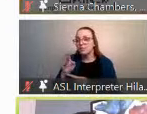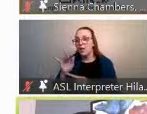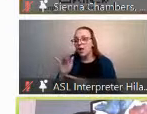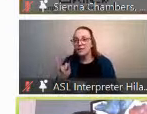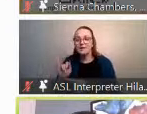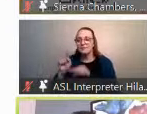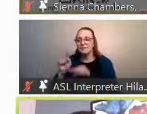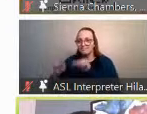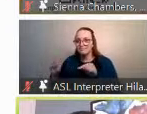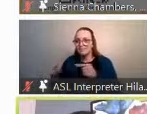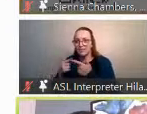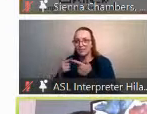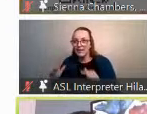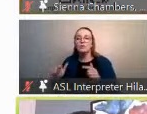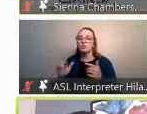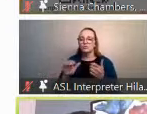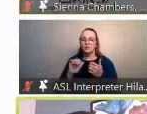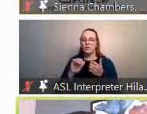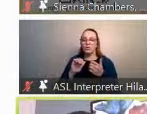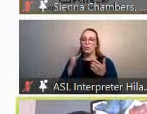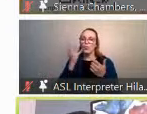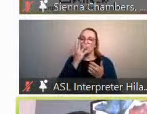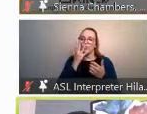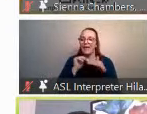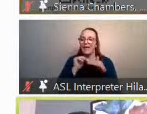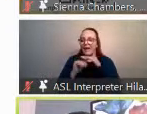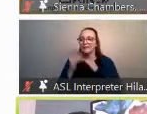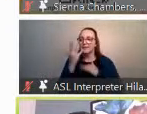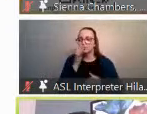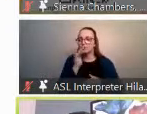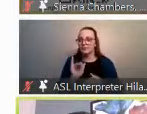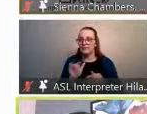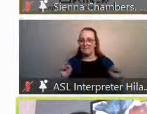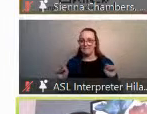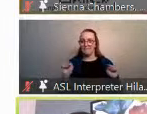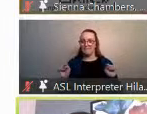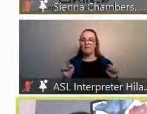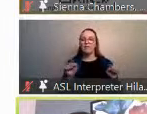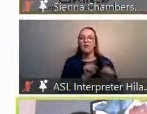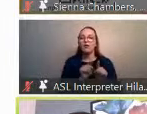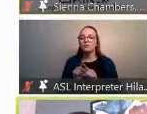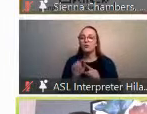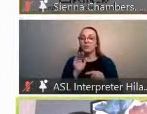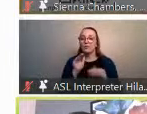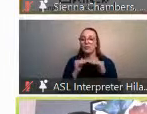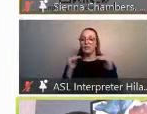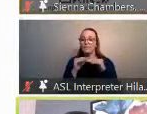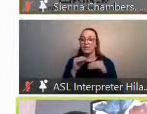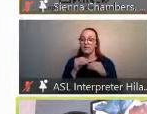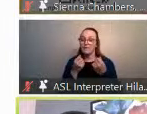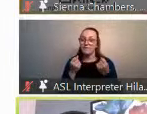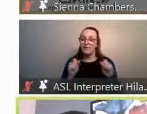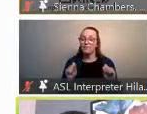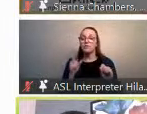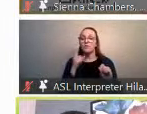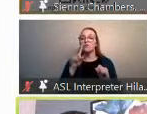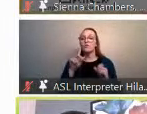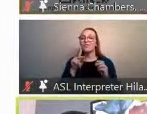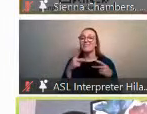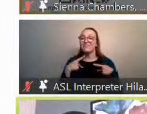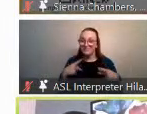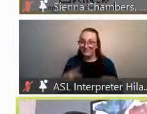This dimension also considers the level of effort that is required for families to access the physical location of the program